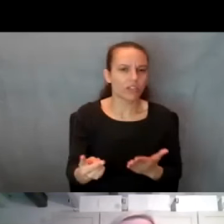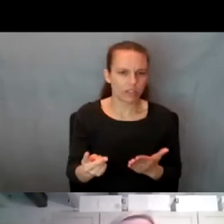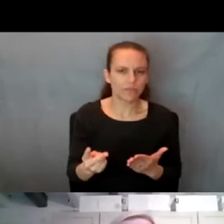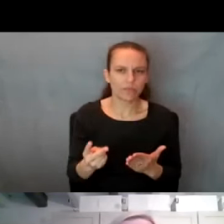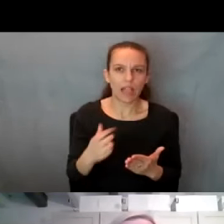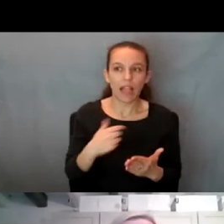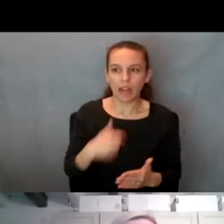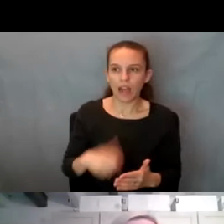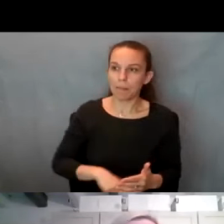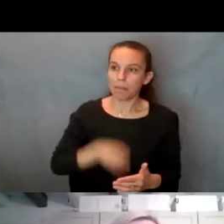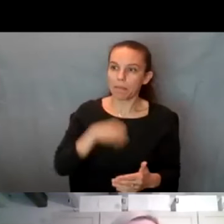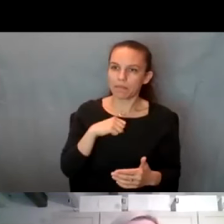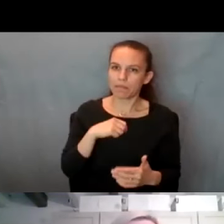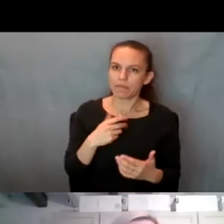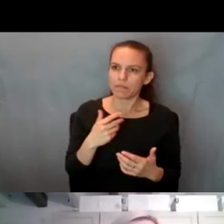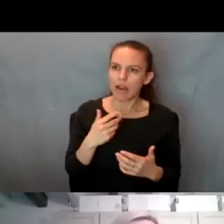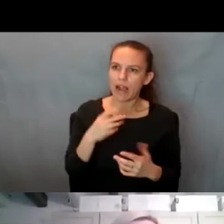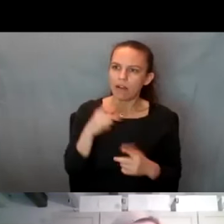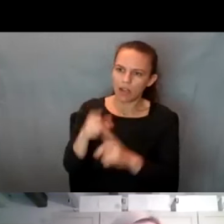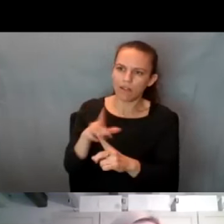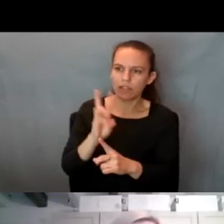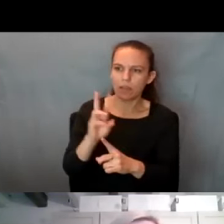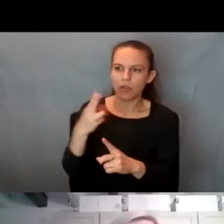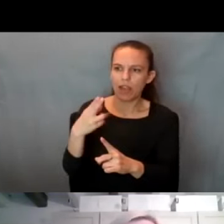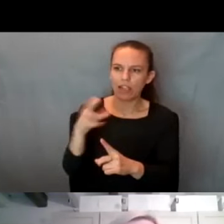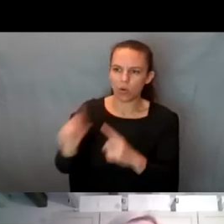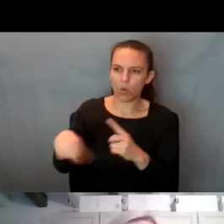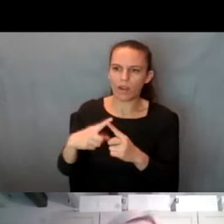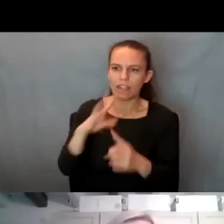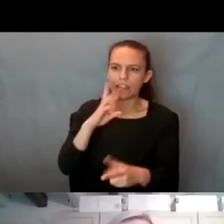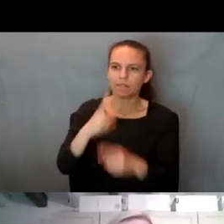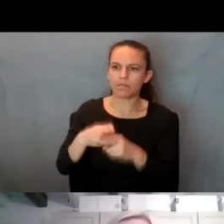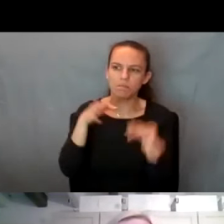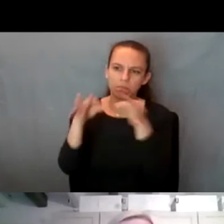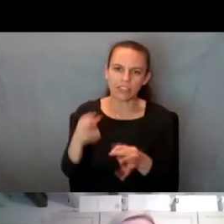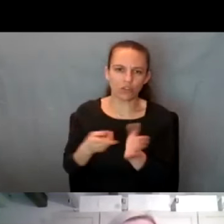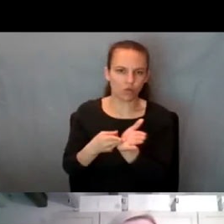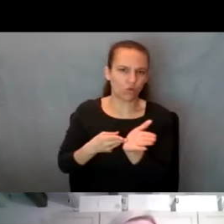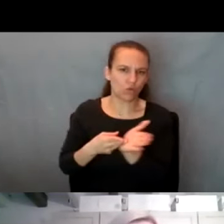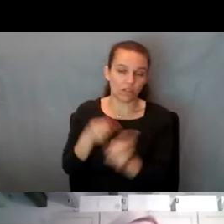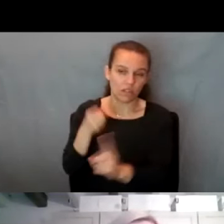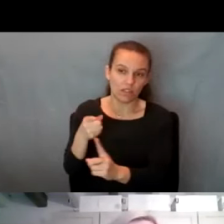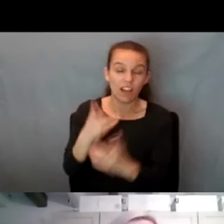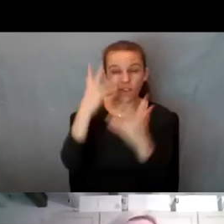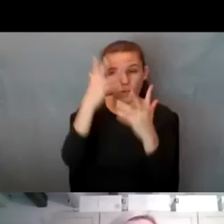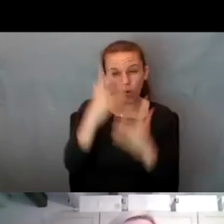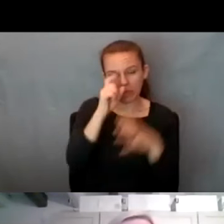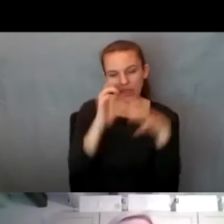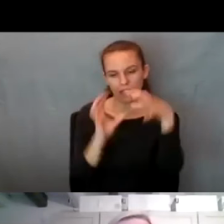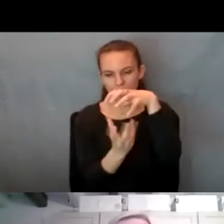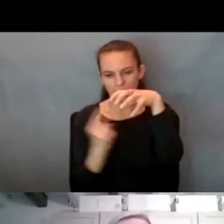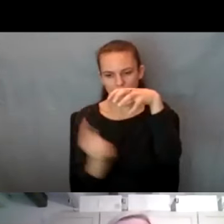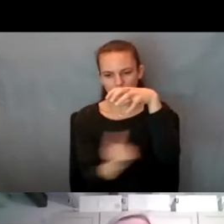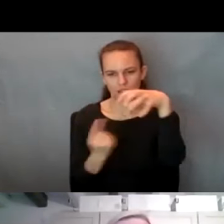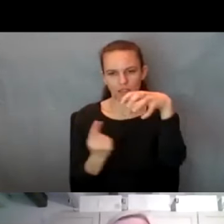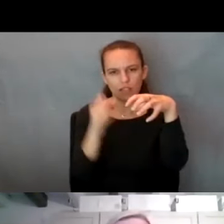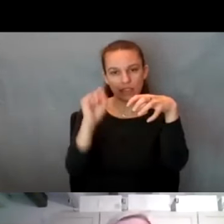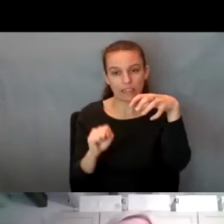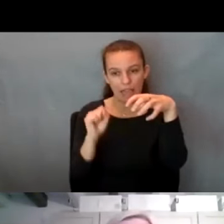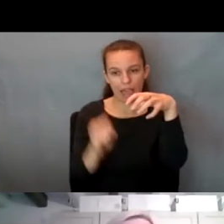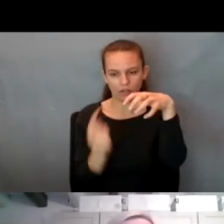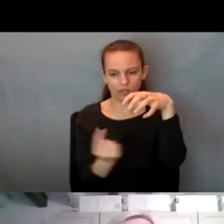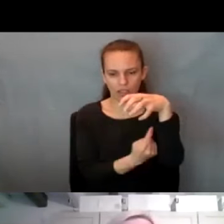to be WHO when he actually speaks the truth. Unfortunately, because the global south, now with the